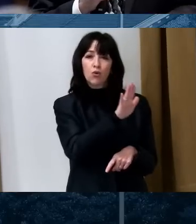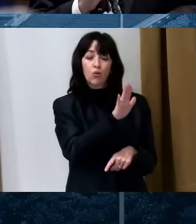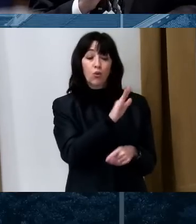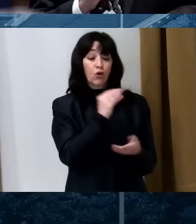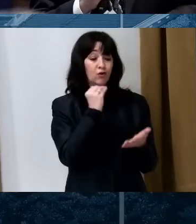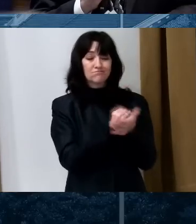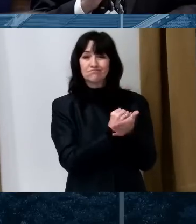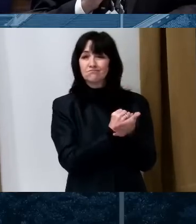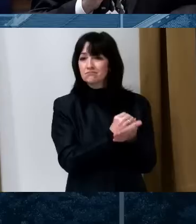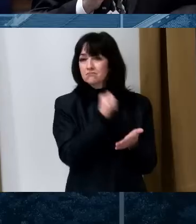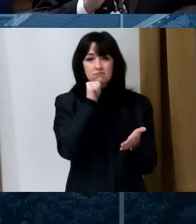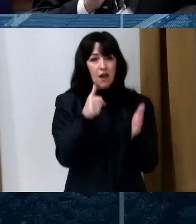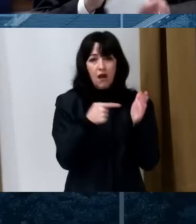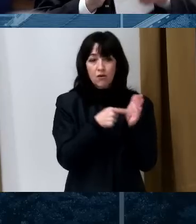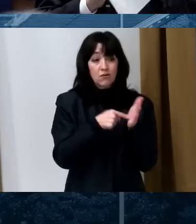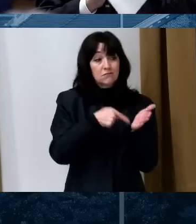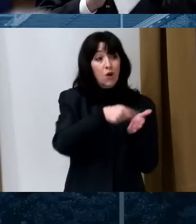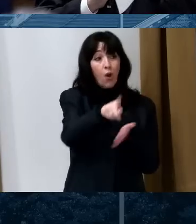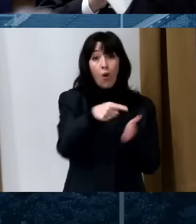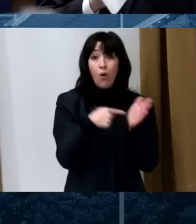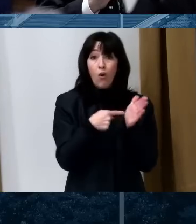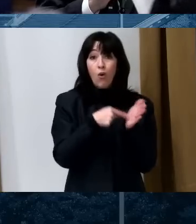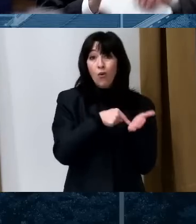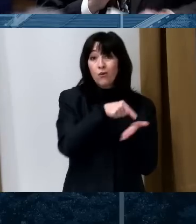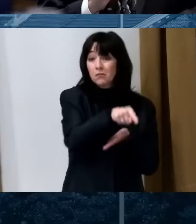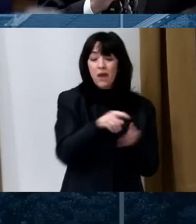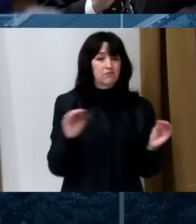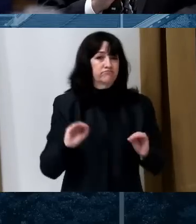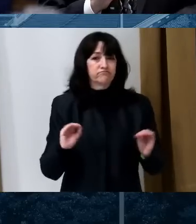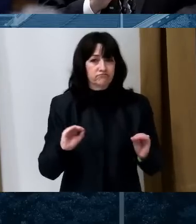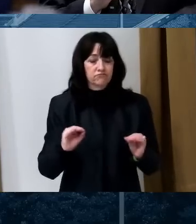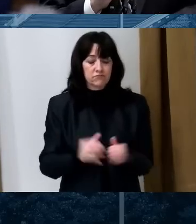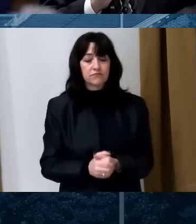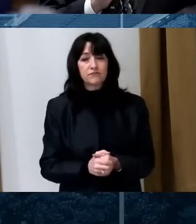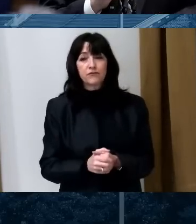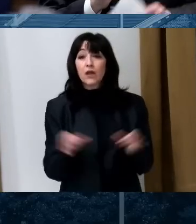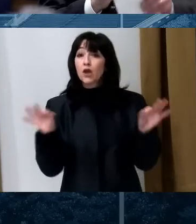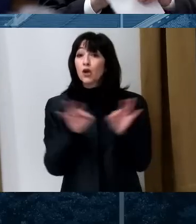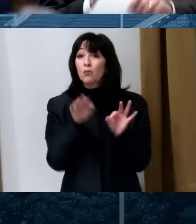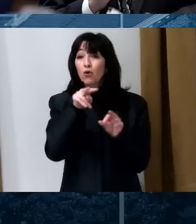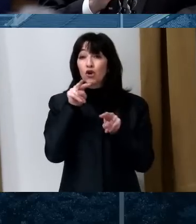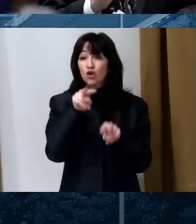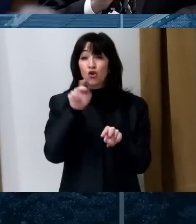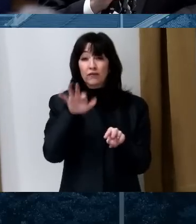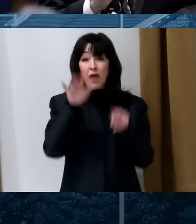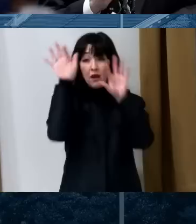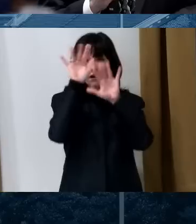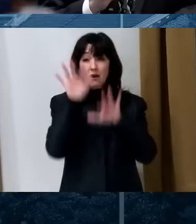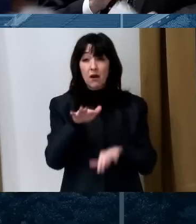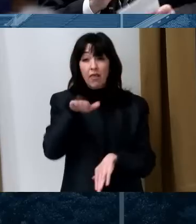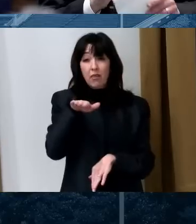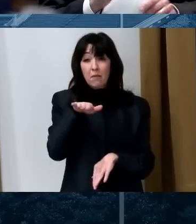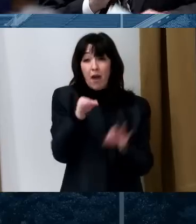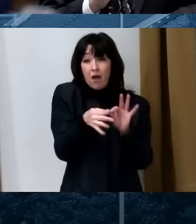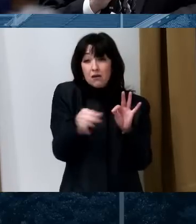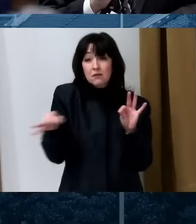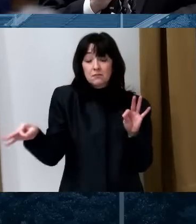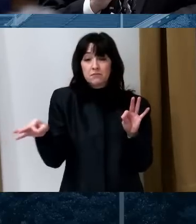refundable earned income tax credit. Importantly, what you see at the bottom here is, we're really hitting our target here.